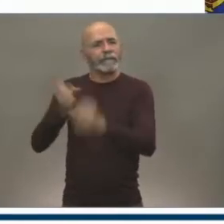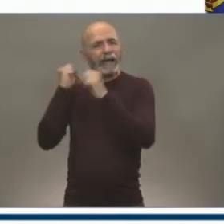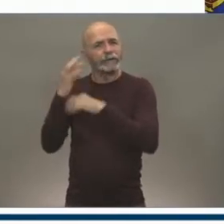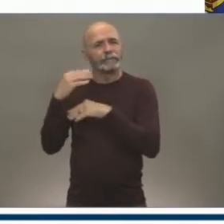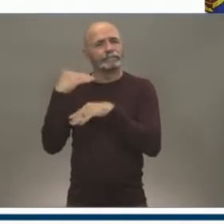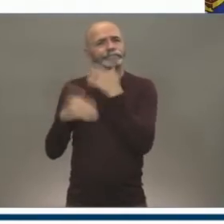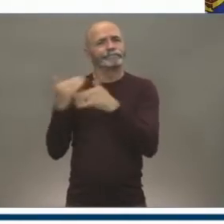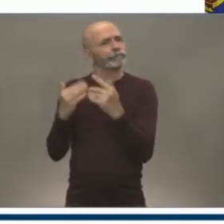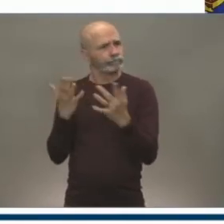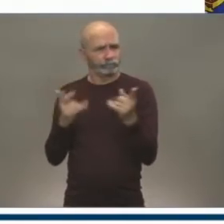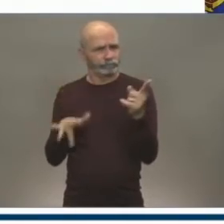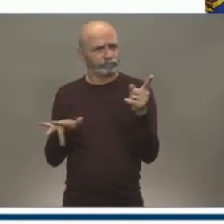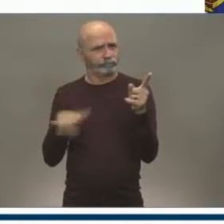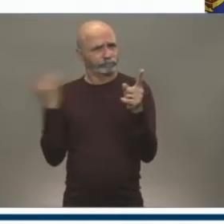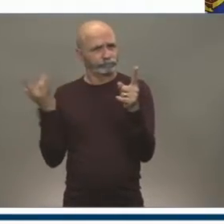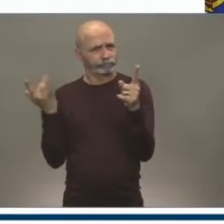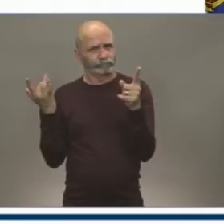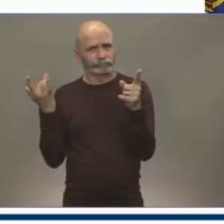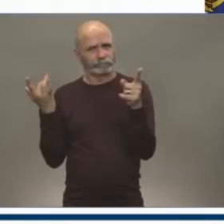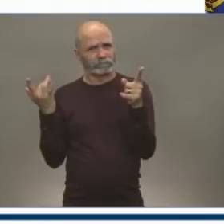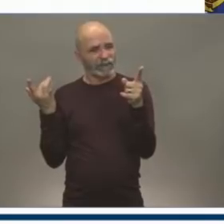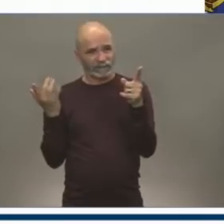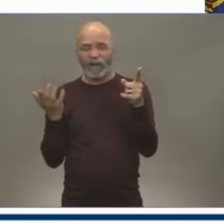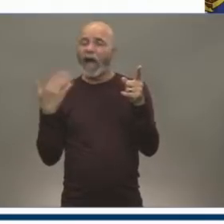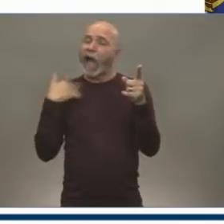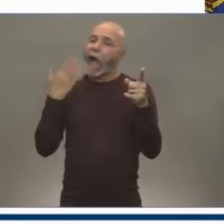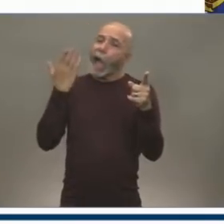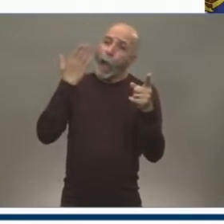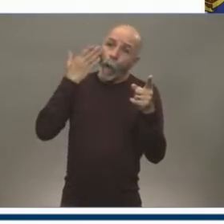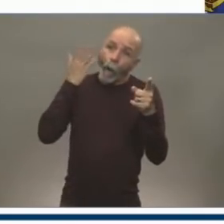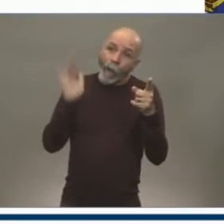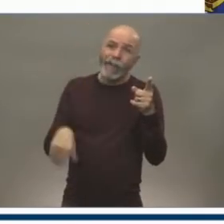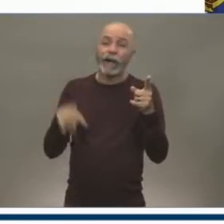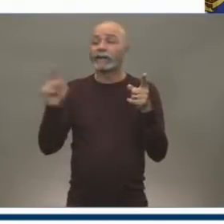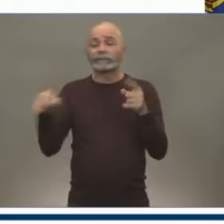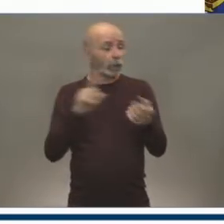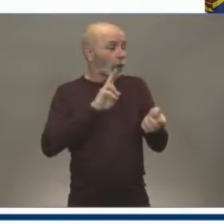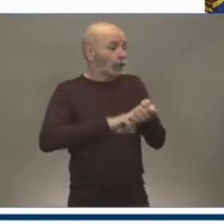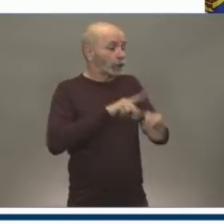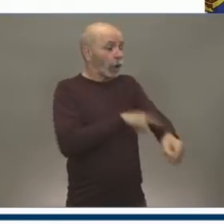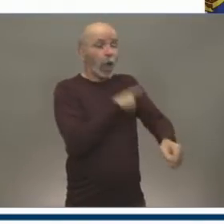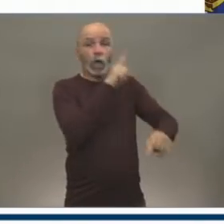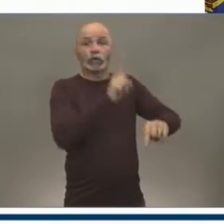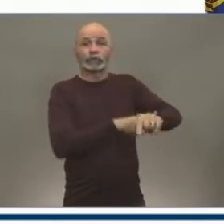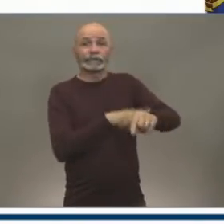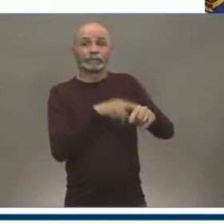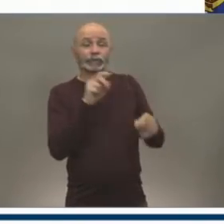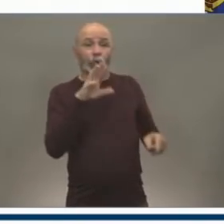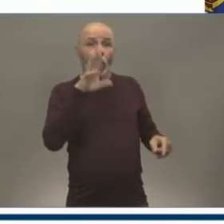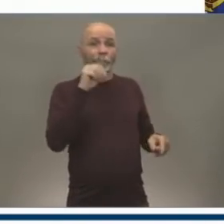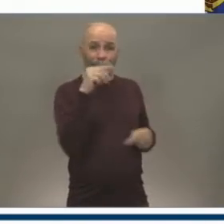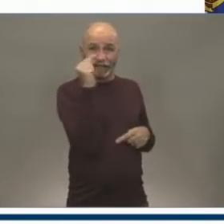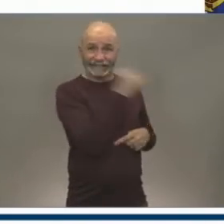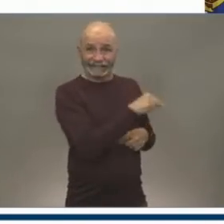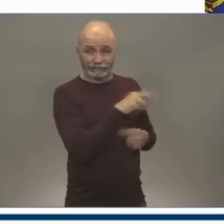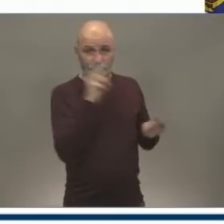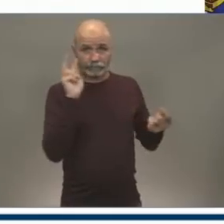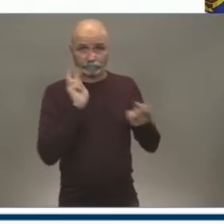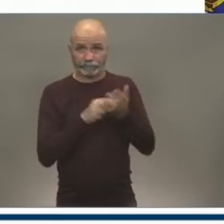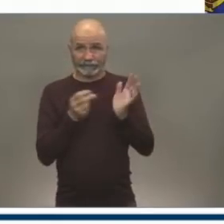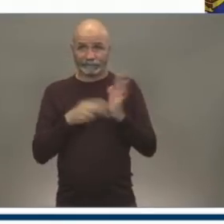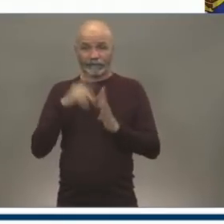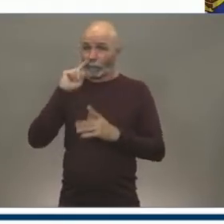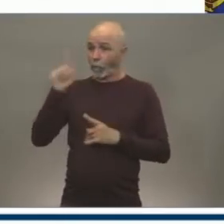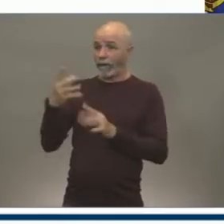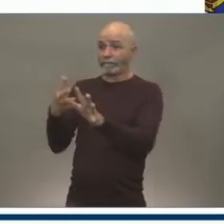moment, I note that you're starting with long-term care homes that are in HRM. Is the intention for now to only do rapid testing